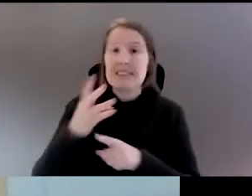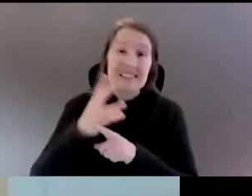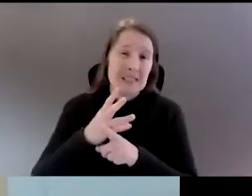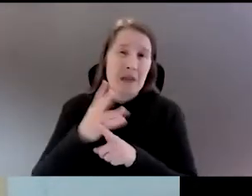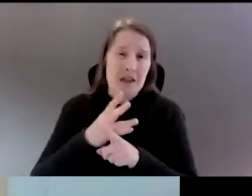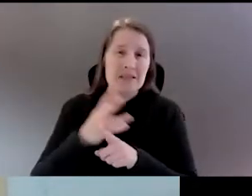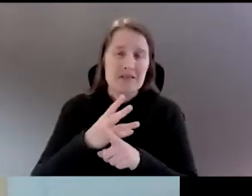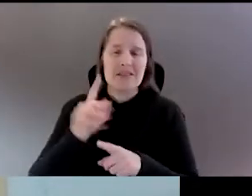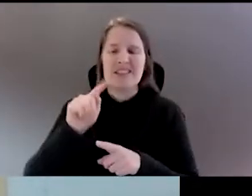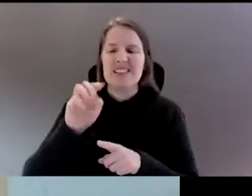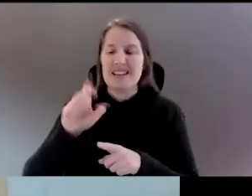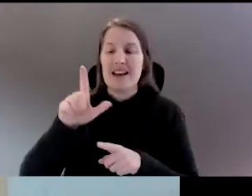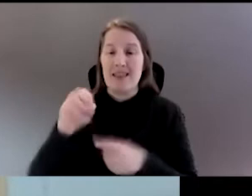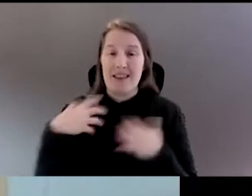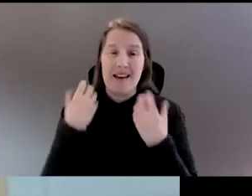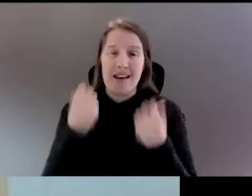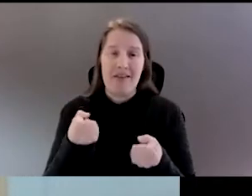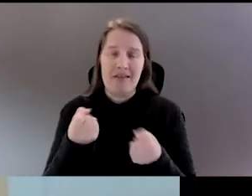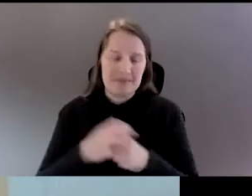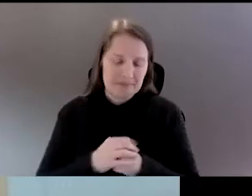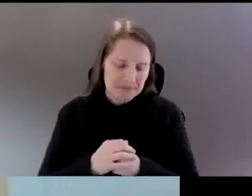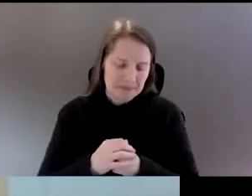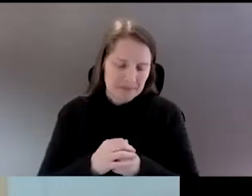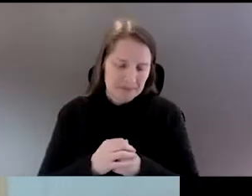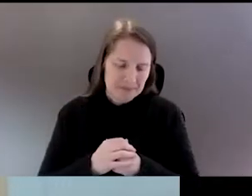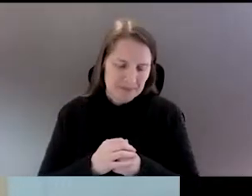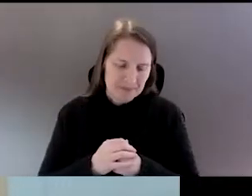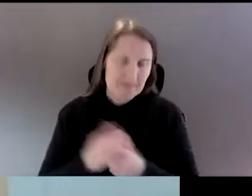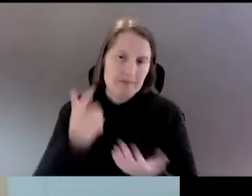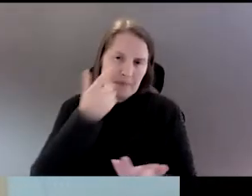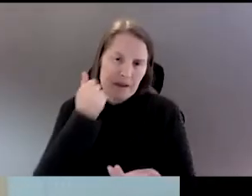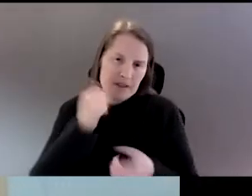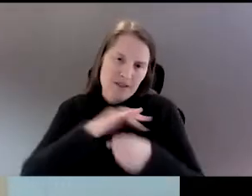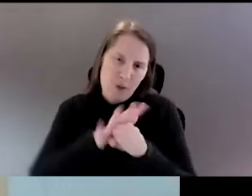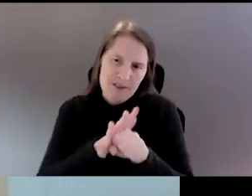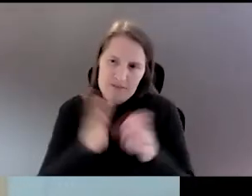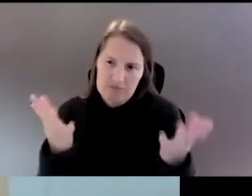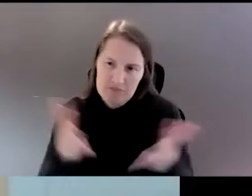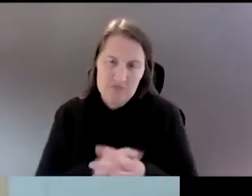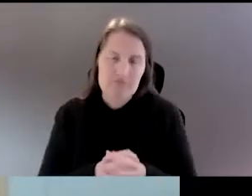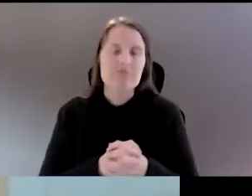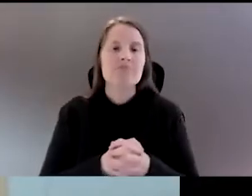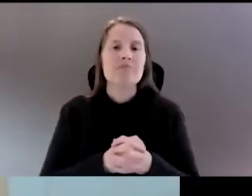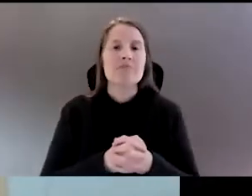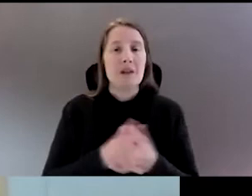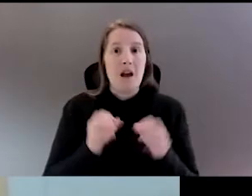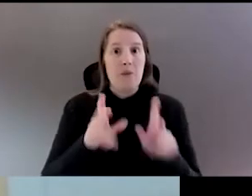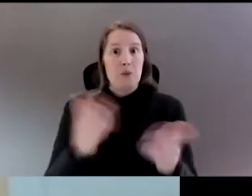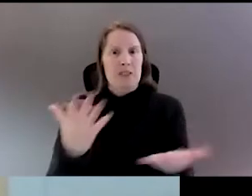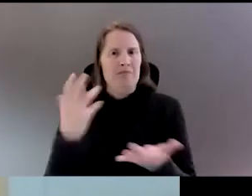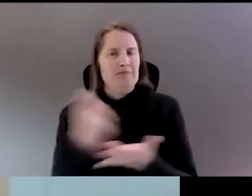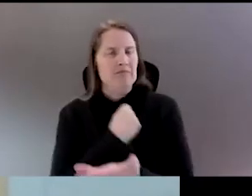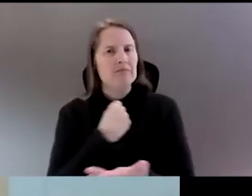And I think because of the COVID pandemic. And this has really given us an opportunity to think about how